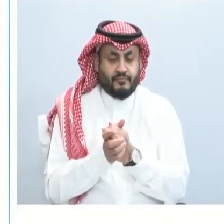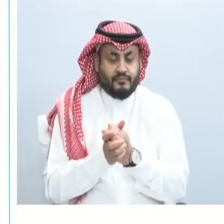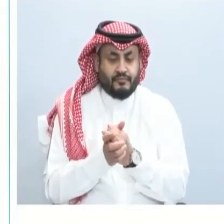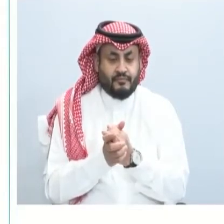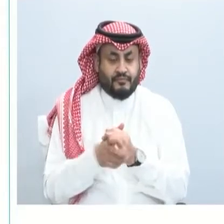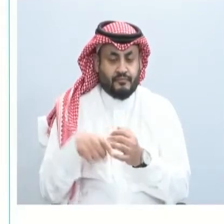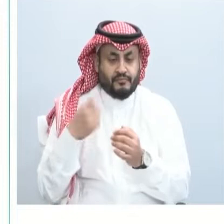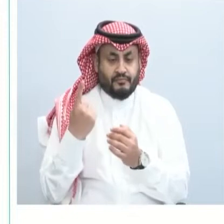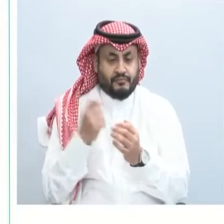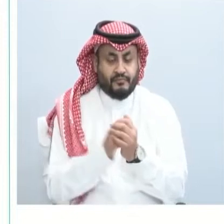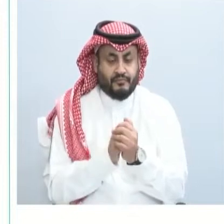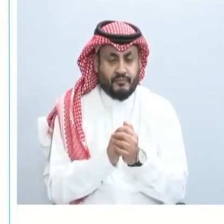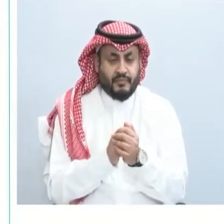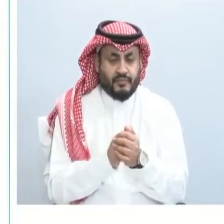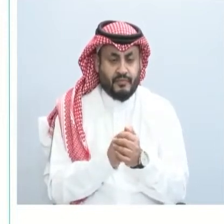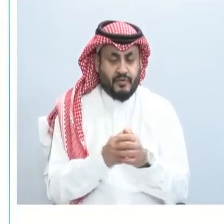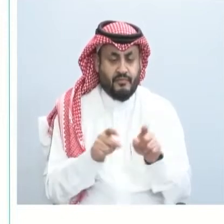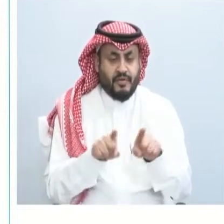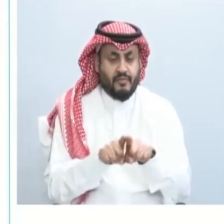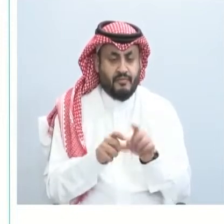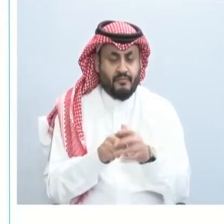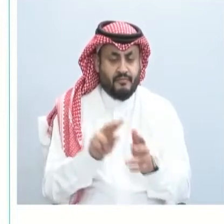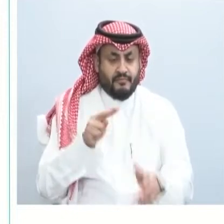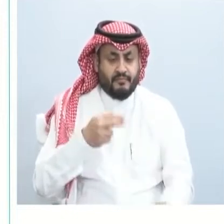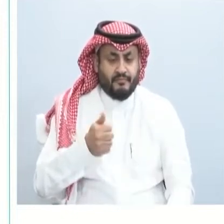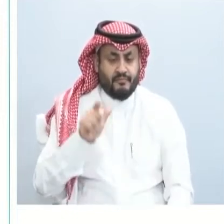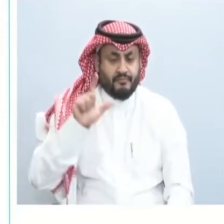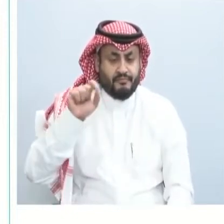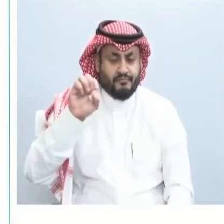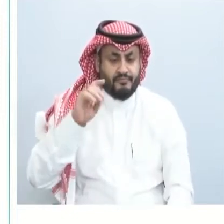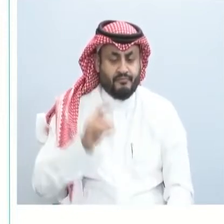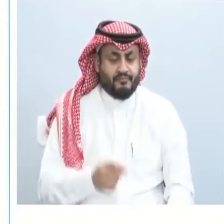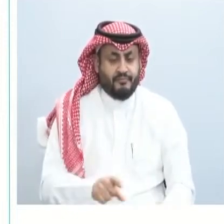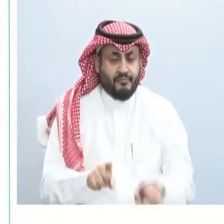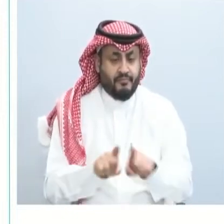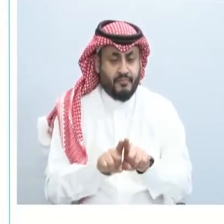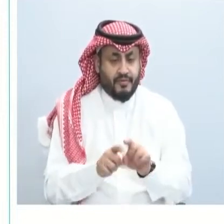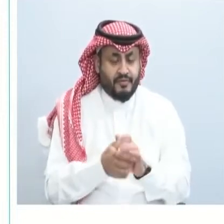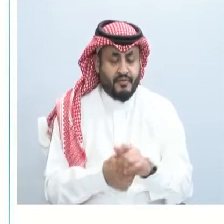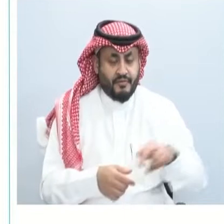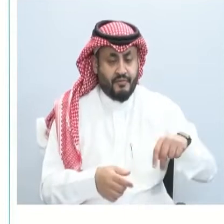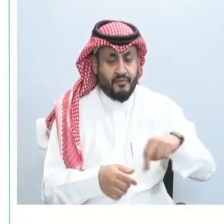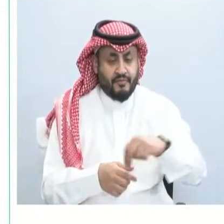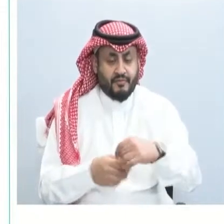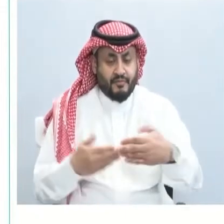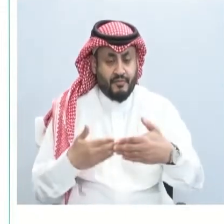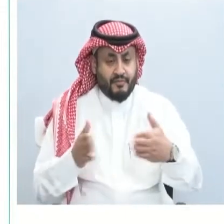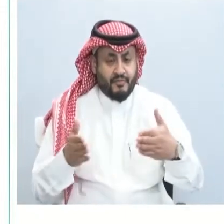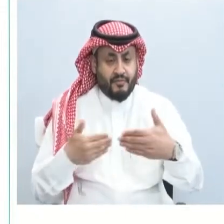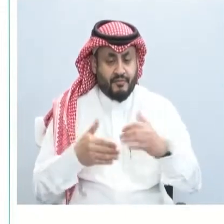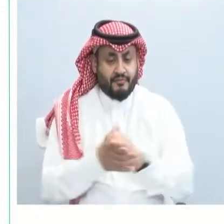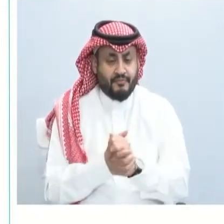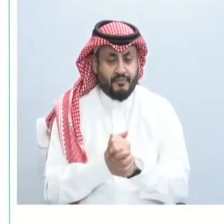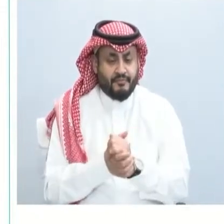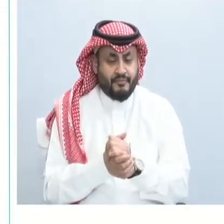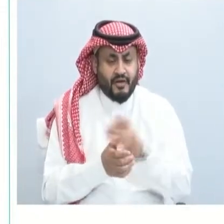Number one, my brother Khalid. My brother Khalid went to the cupboard